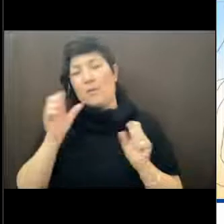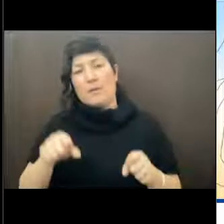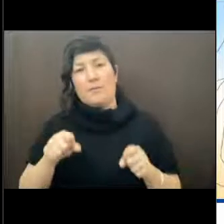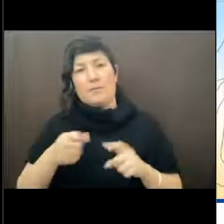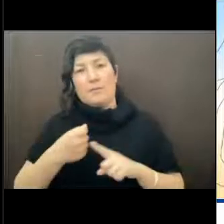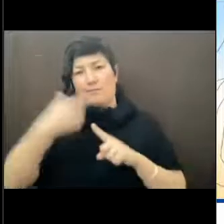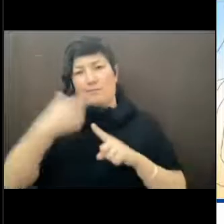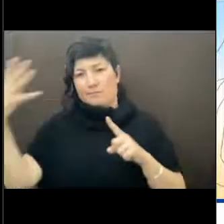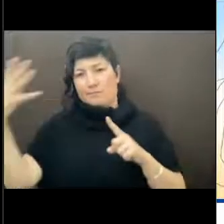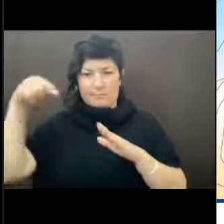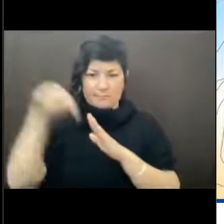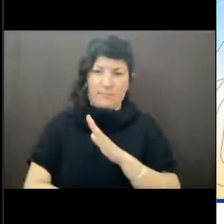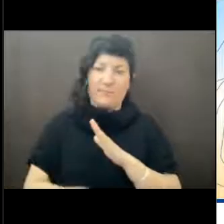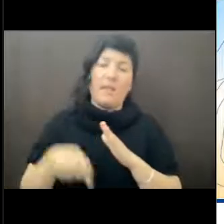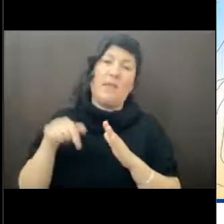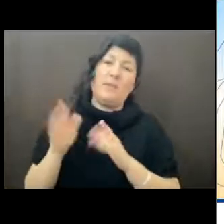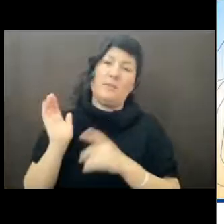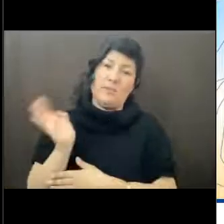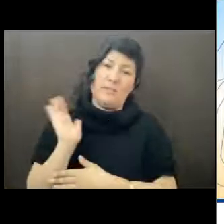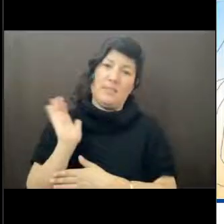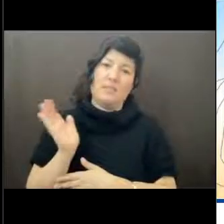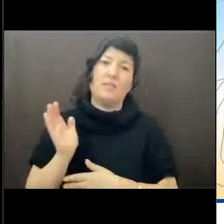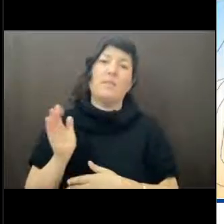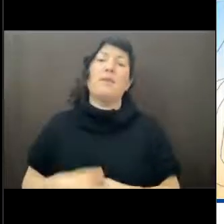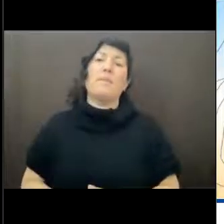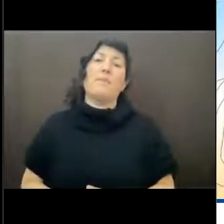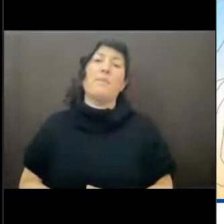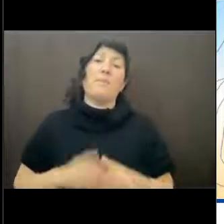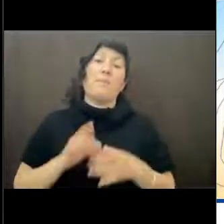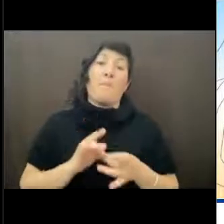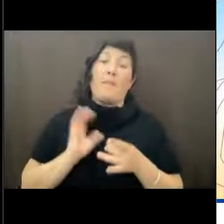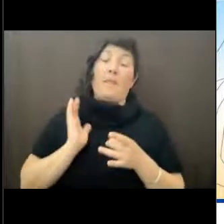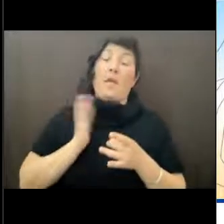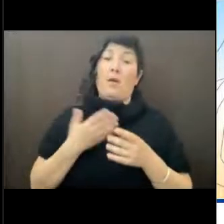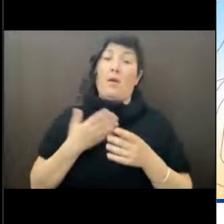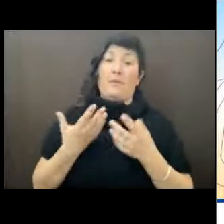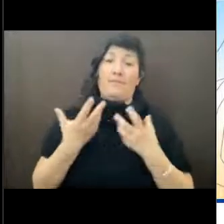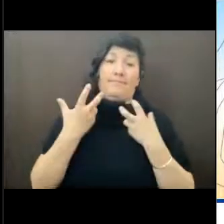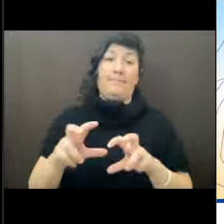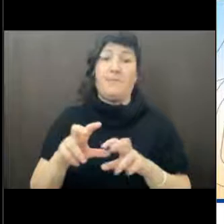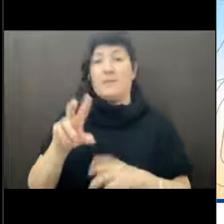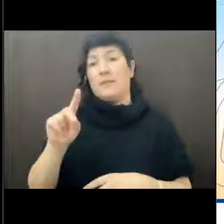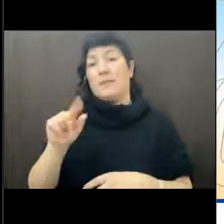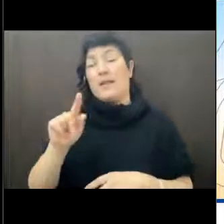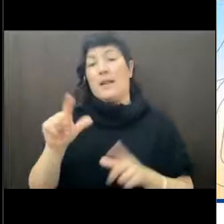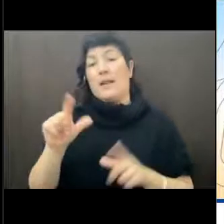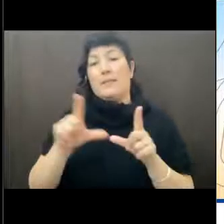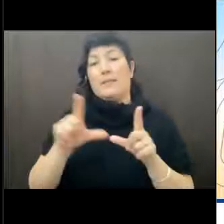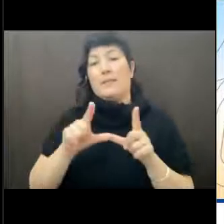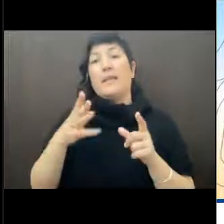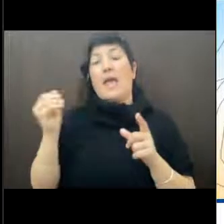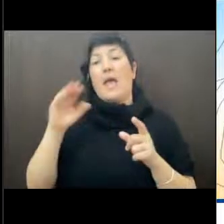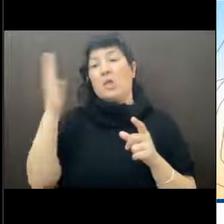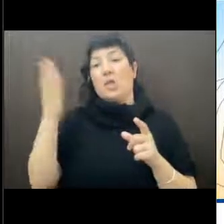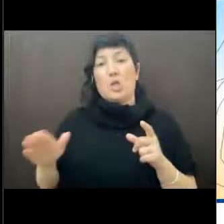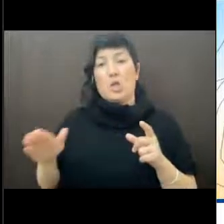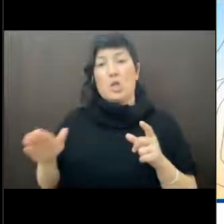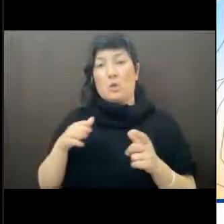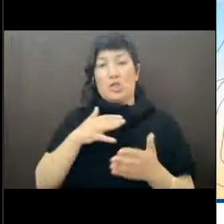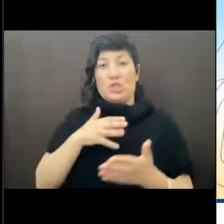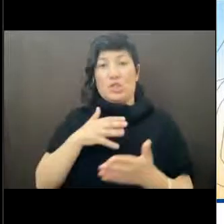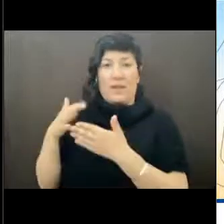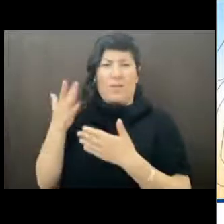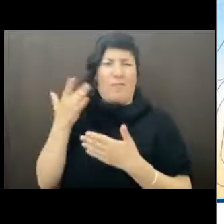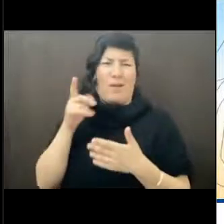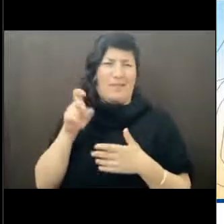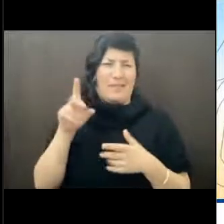lot more detail in this presentation. And so yeah, this is regarding our implementation of data licensing in Coast Survey. So why do we need data licensing